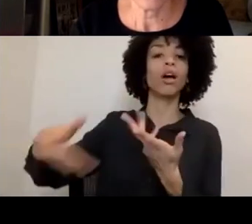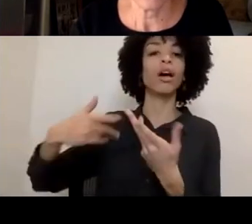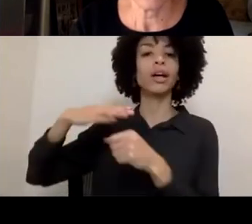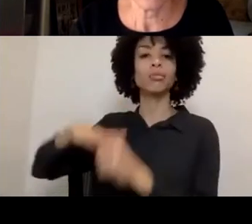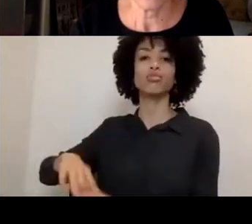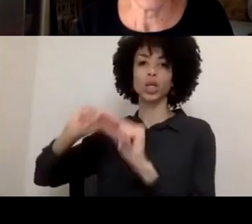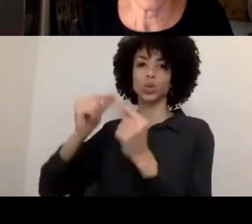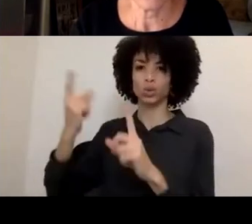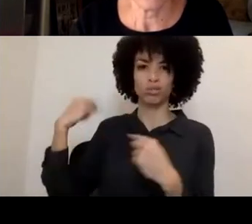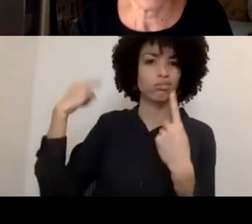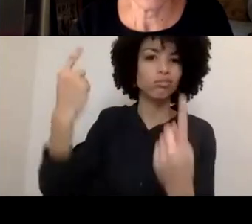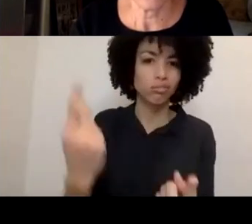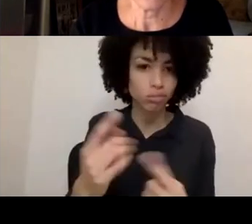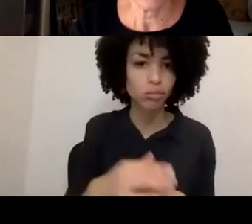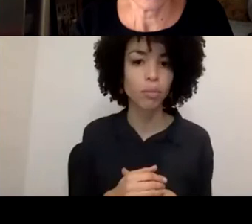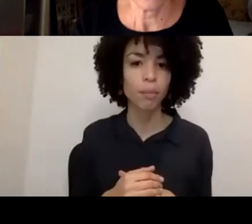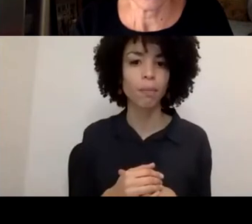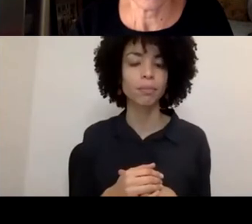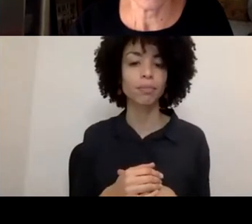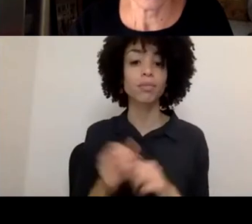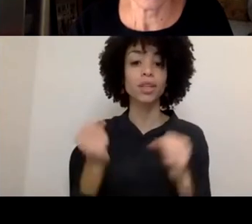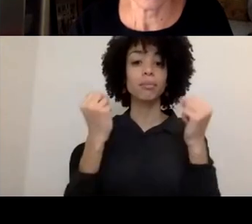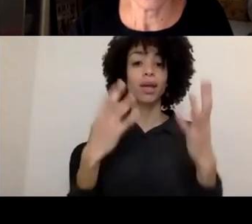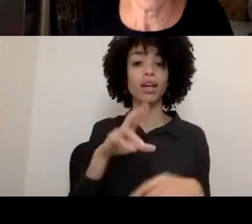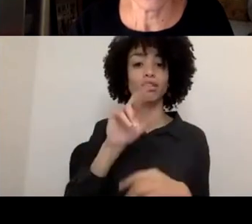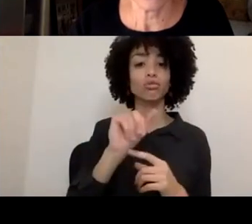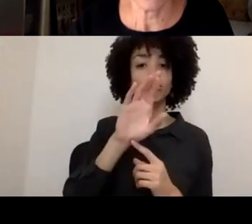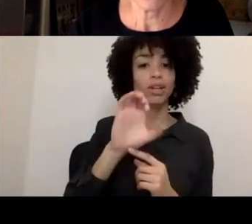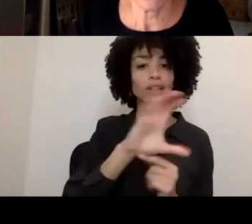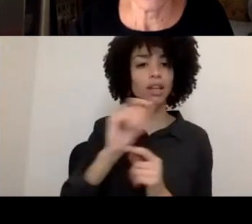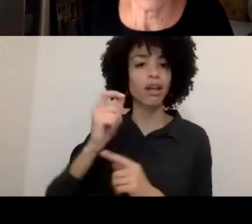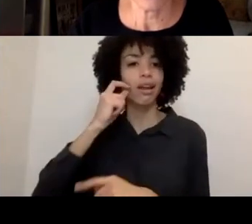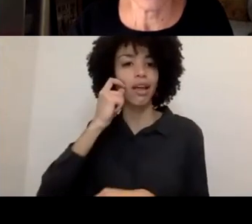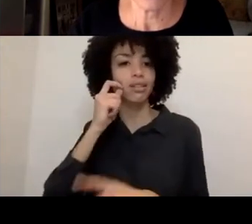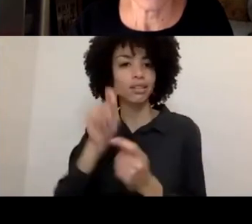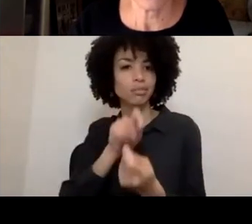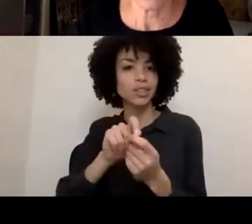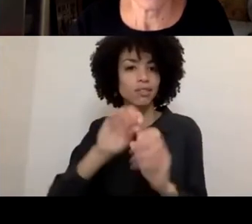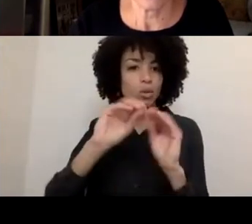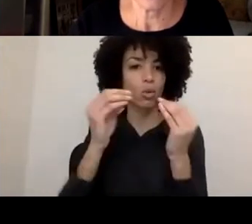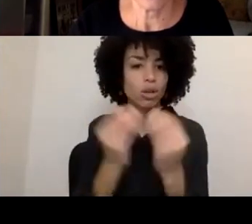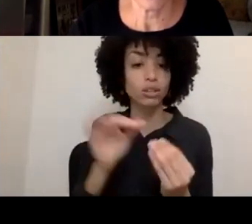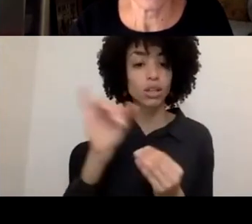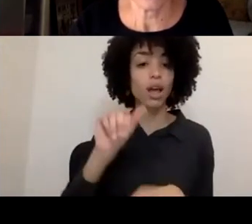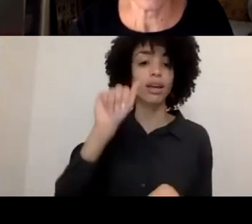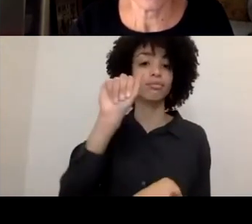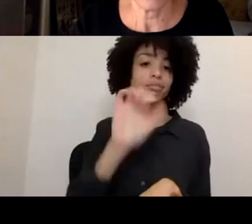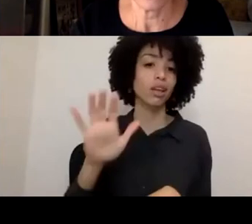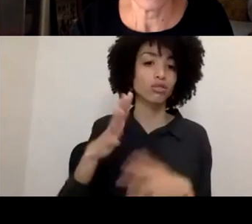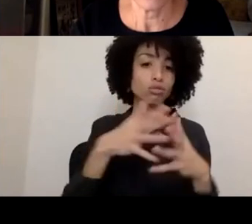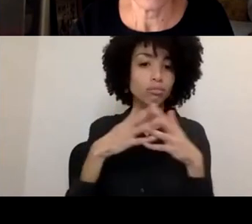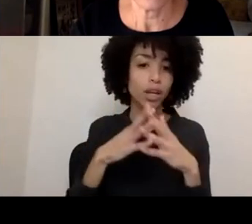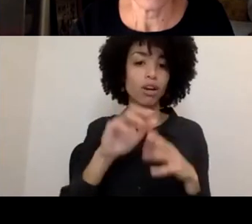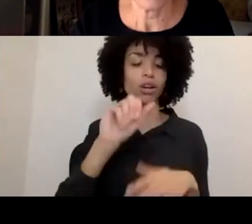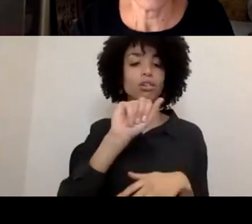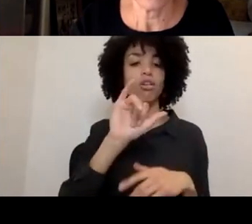and ethnicity specific organizations, like the Asian American Arts Alliance, were founded with the aim of realizing equal representation and